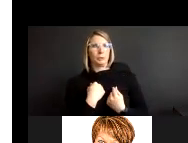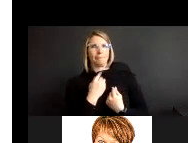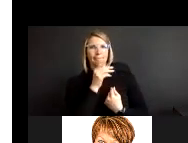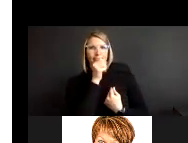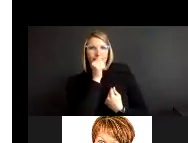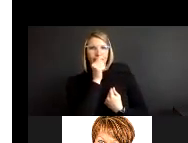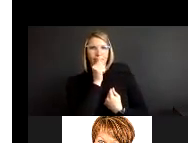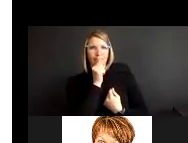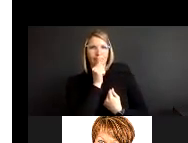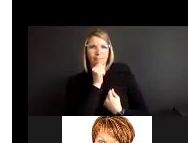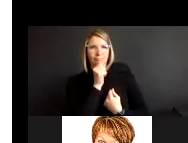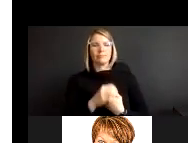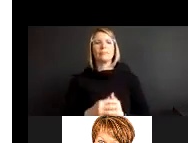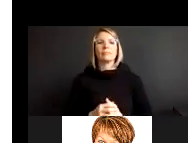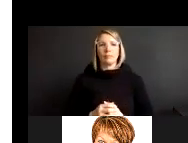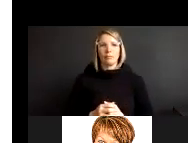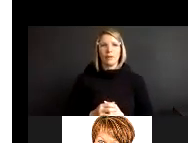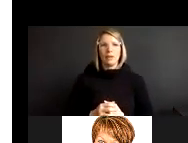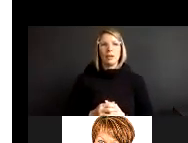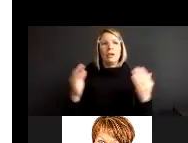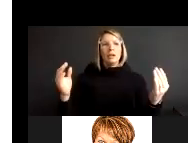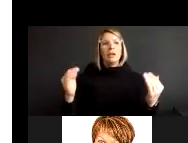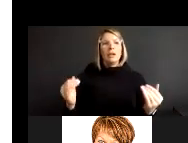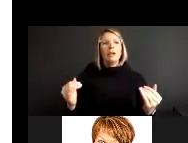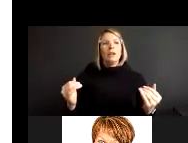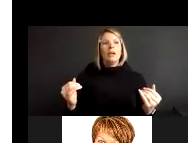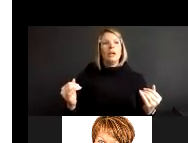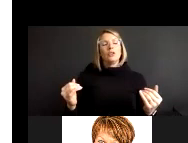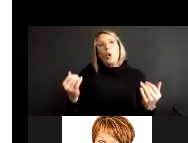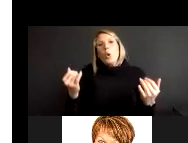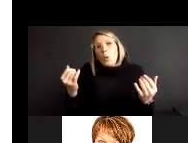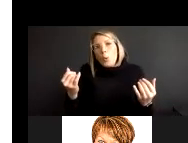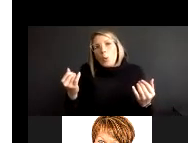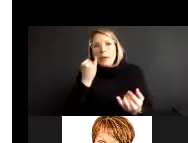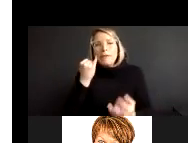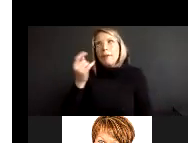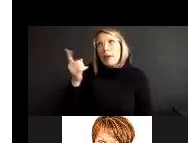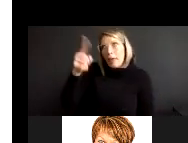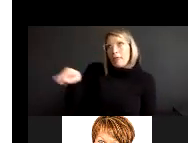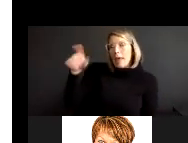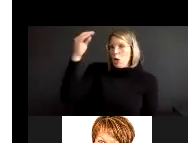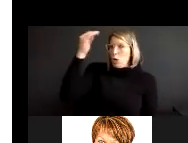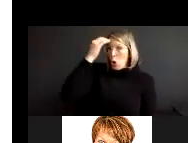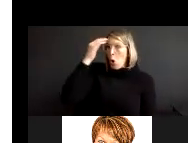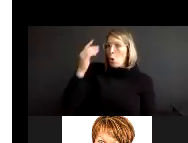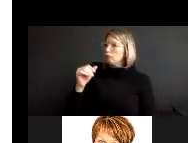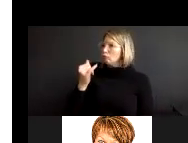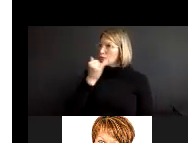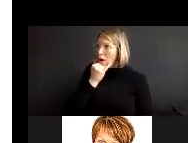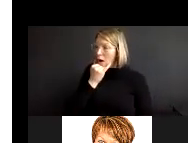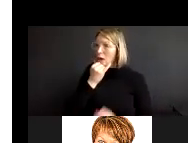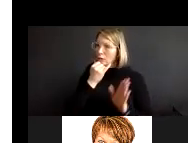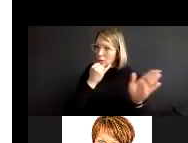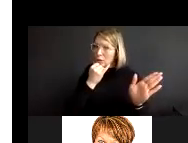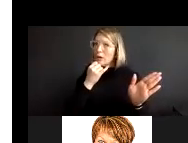So again, what now? What can we do if the adult has capacity? We have to support and provide information as much